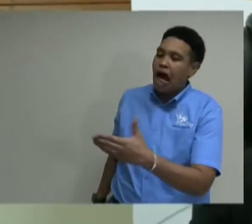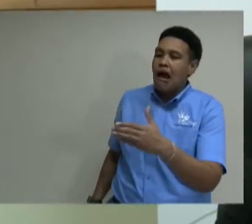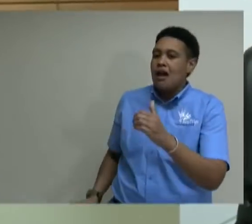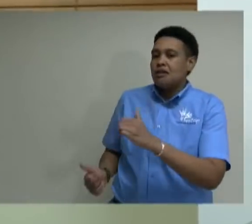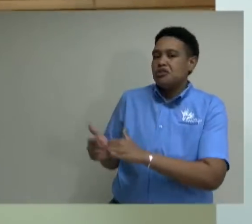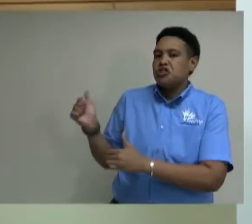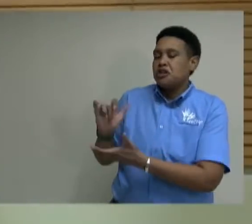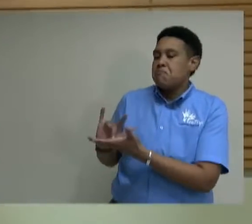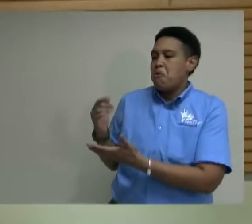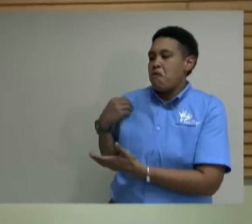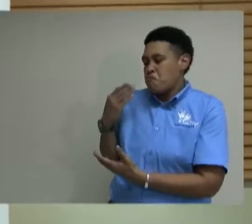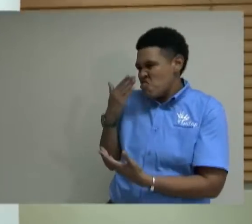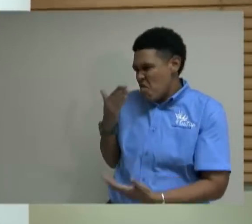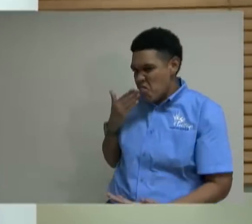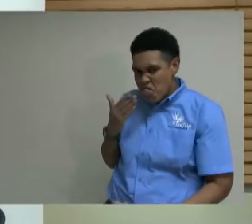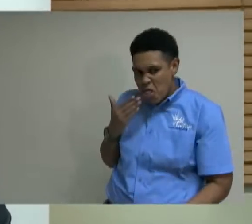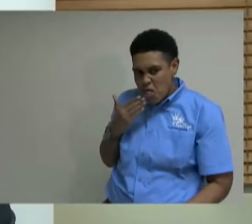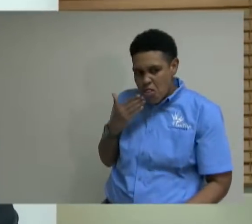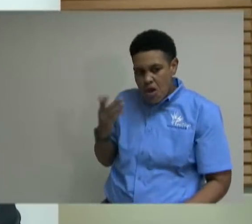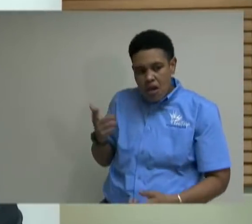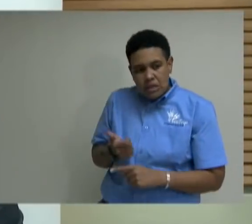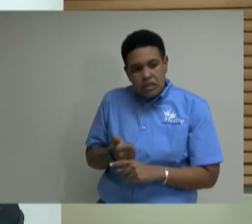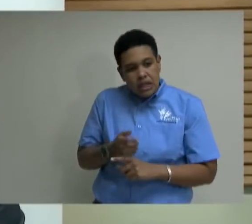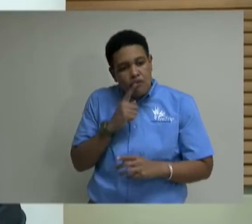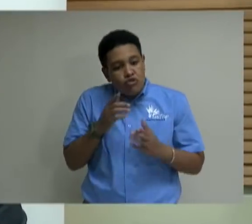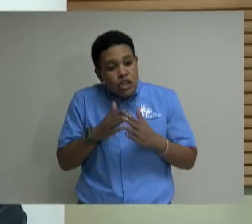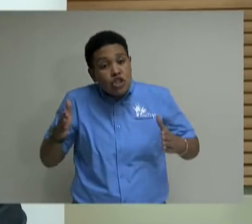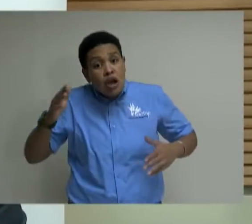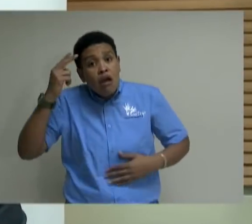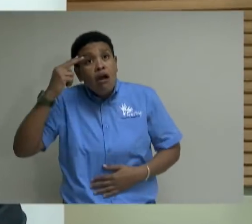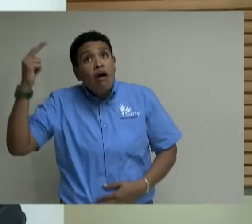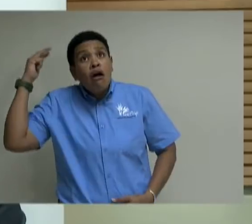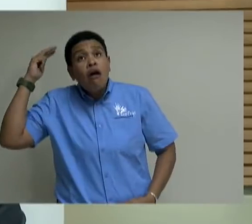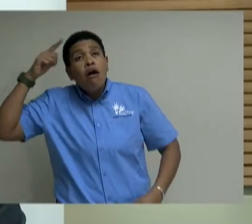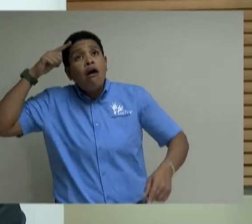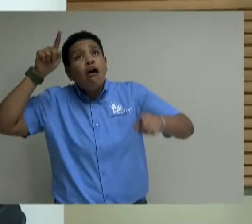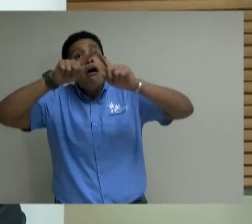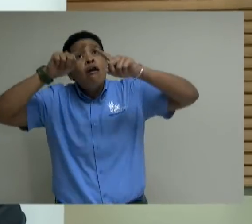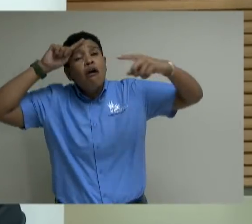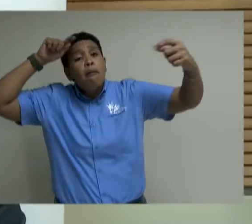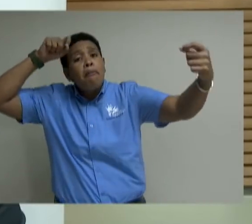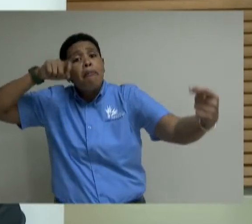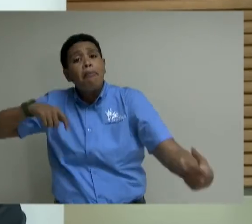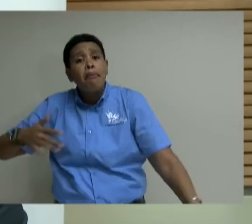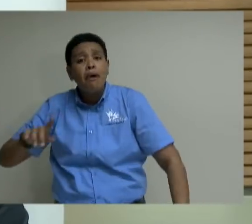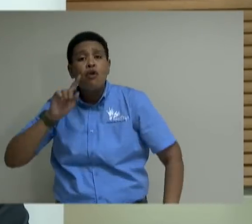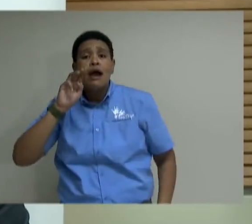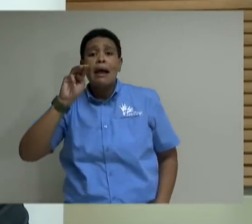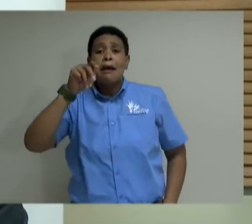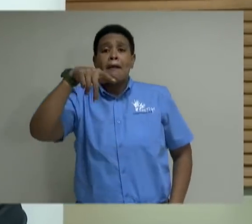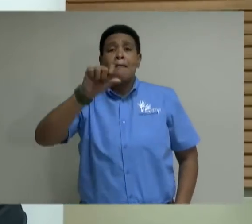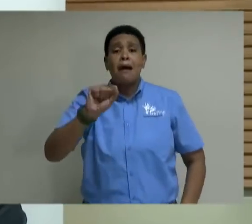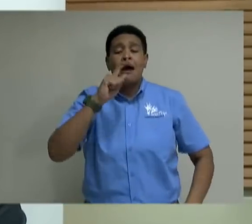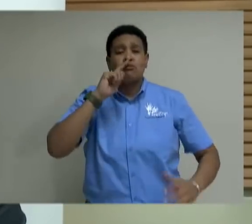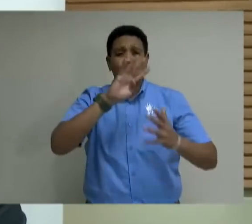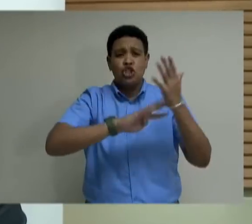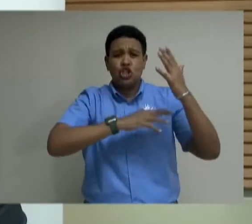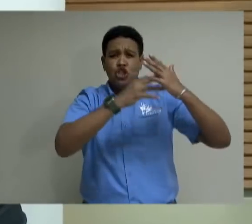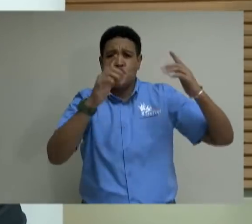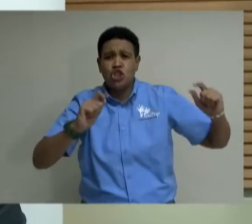I think the general consensus, therefore, is the maps, the charts, and by extension,